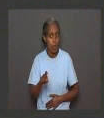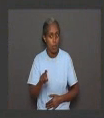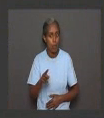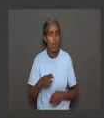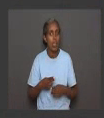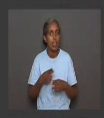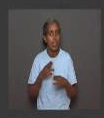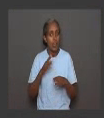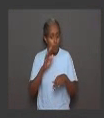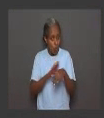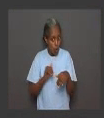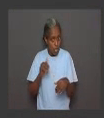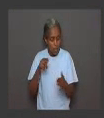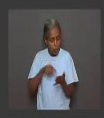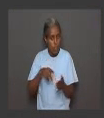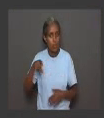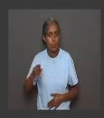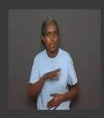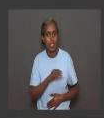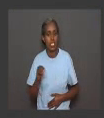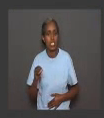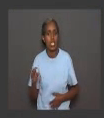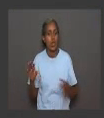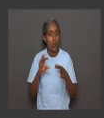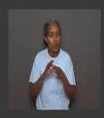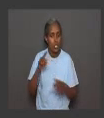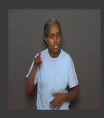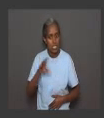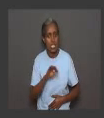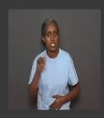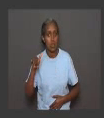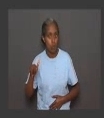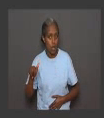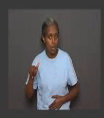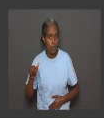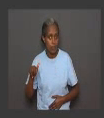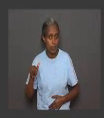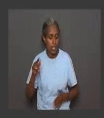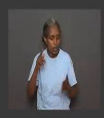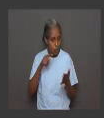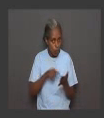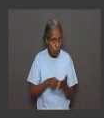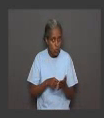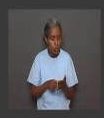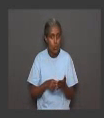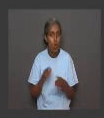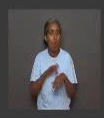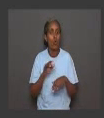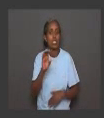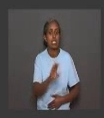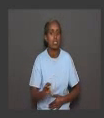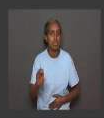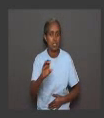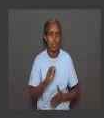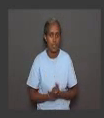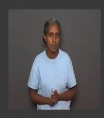problem by calling point P at coordinates x and y a point on